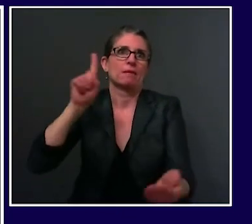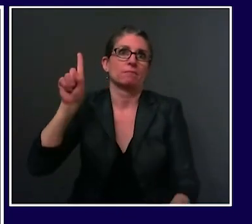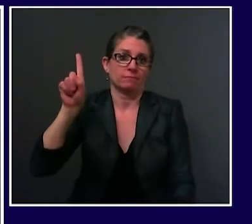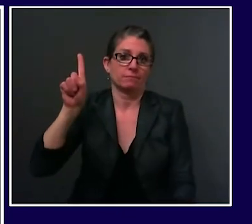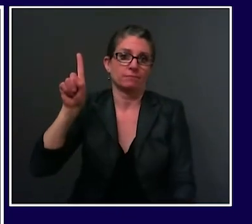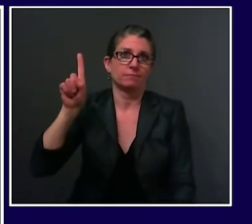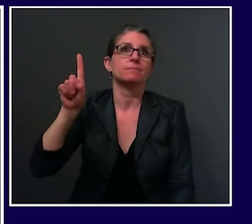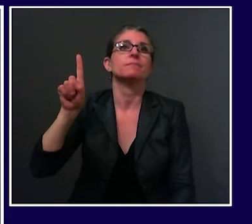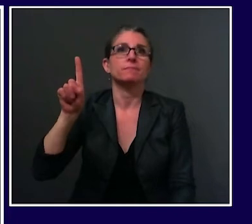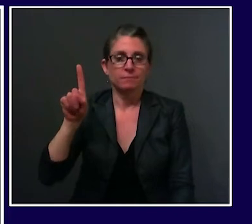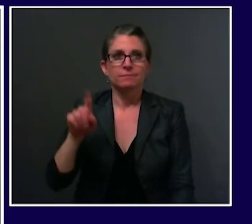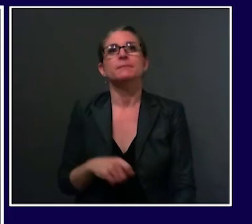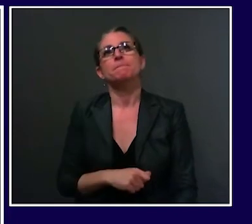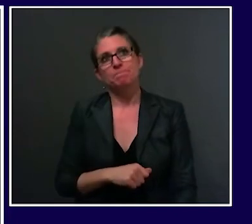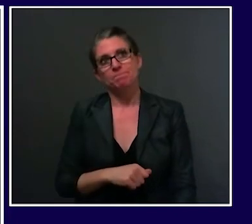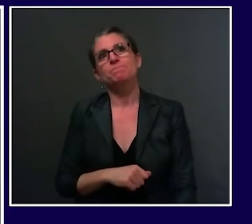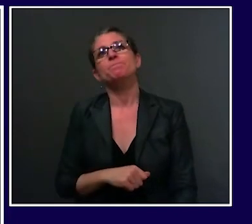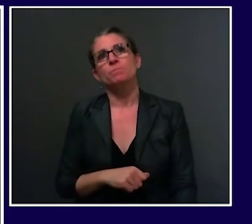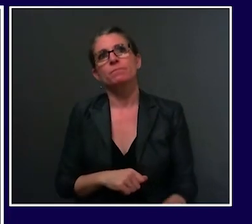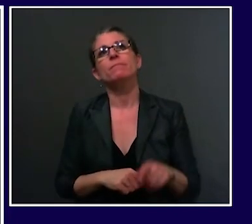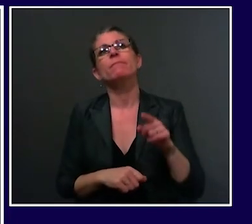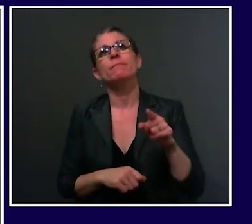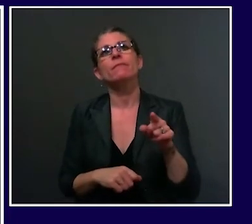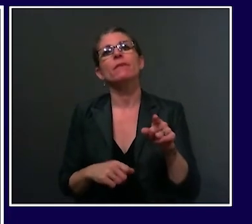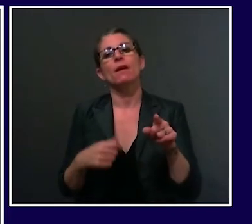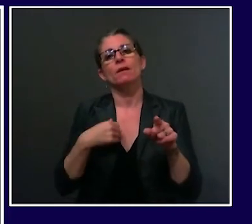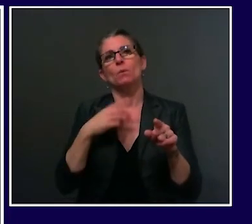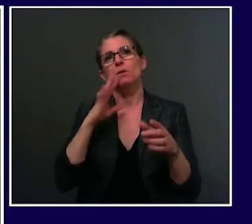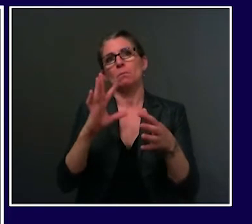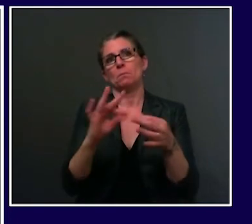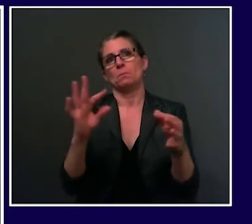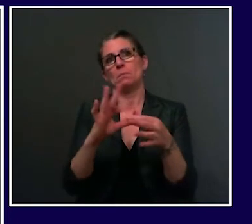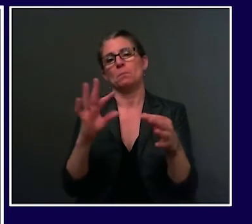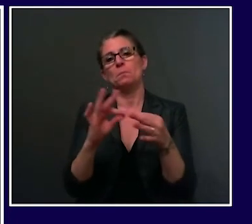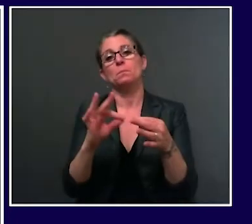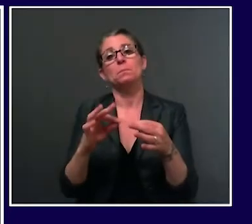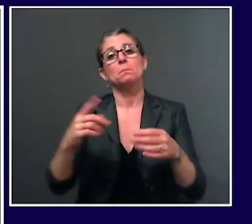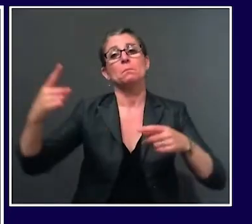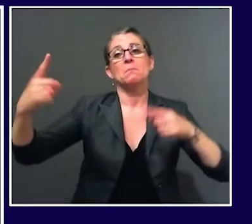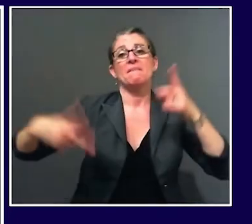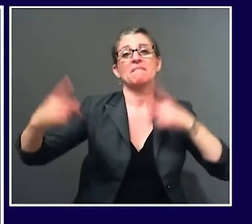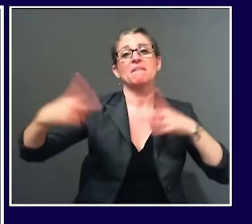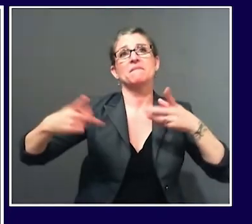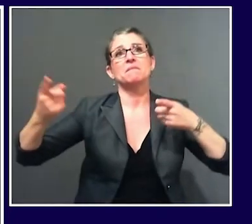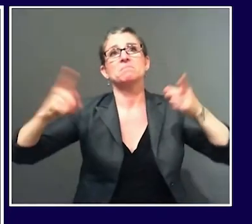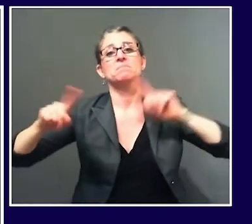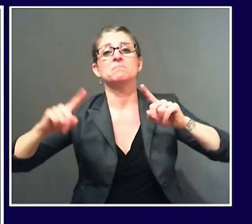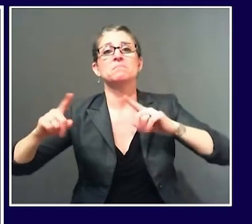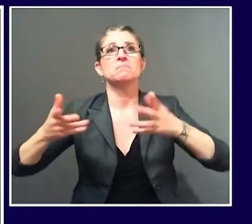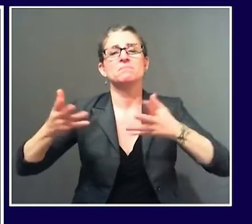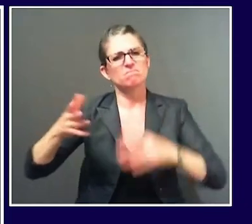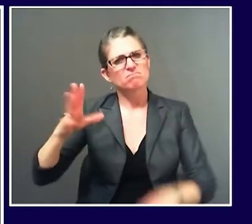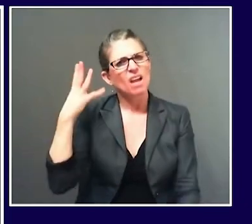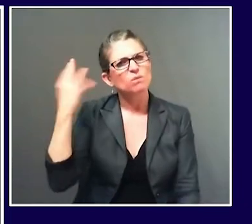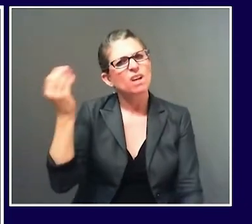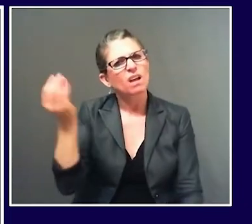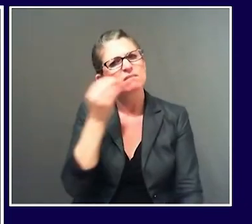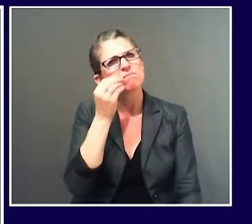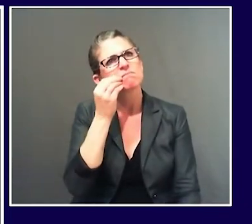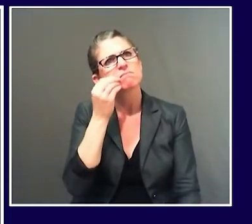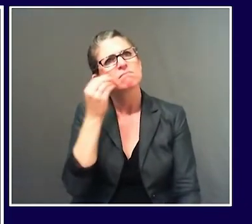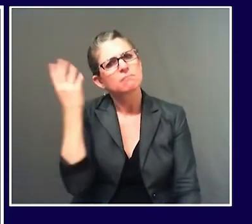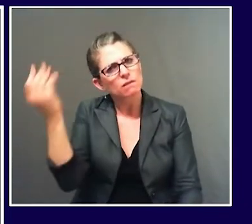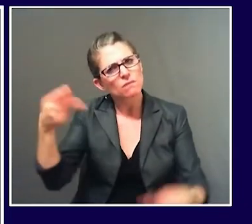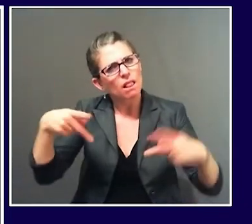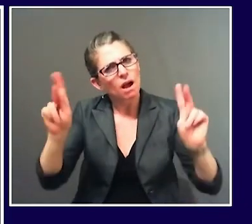is, are there middle grounds? Joe, I think the outdoor dining is in and of itself a middle ground, even though we recognize that